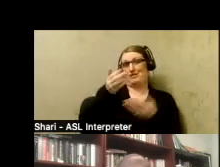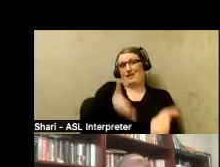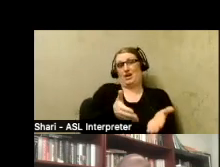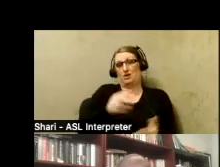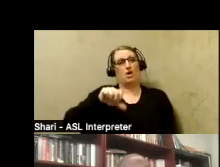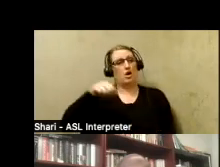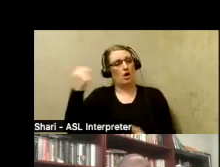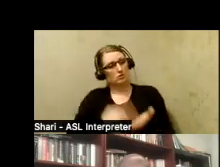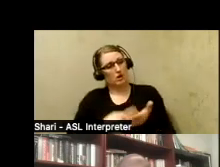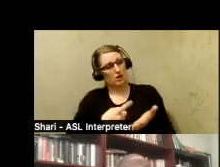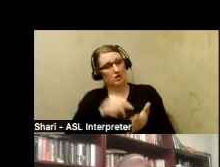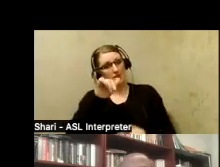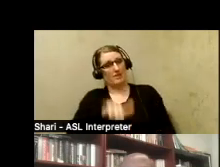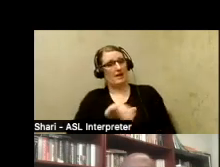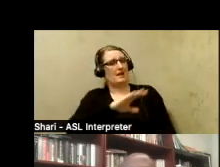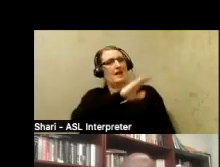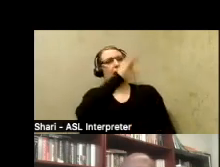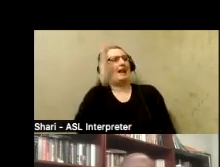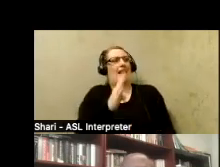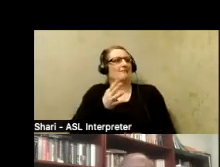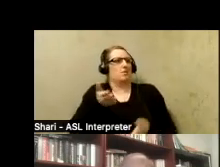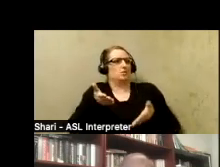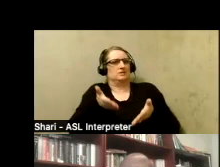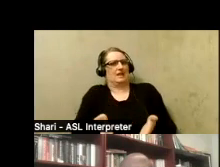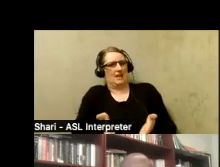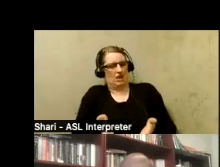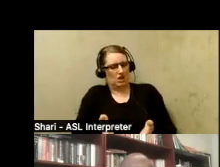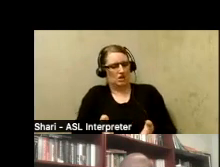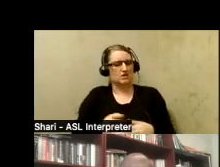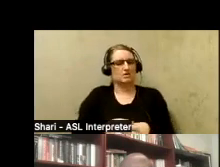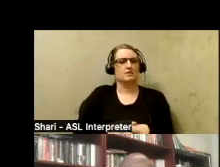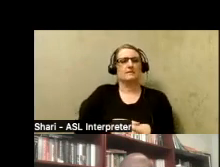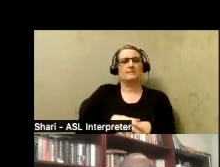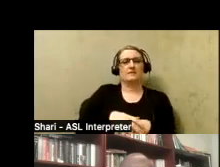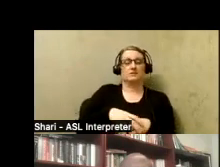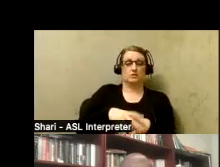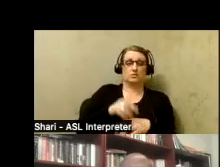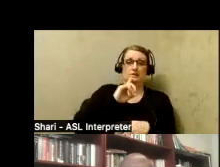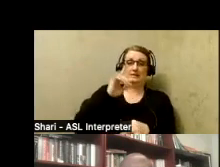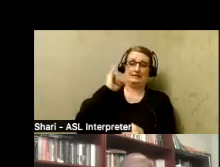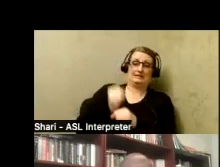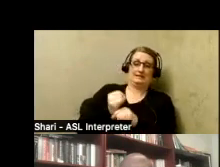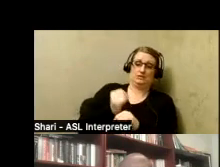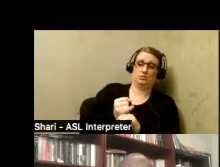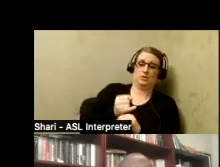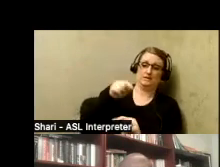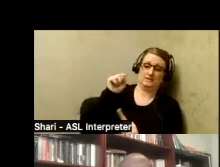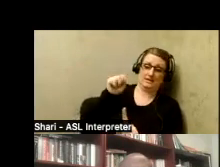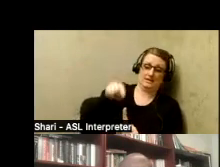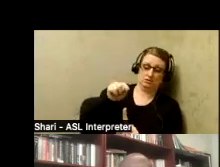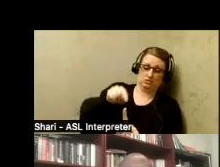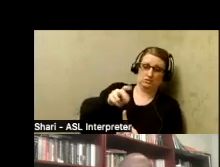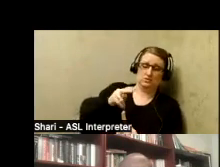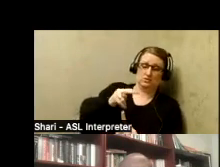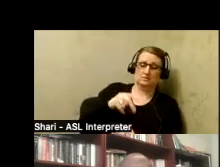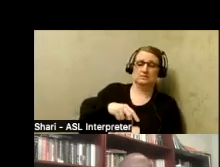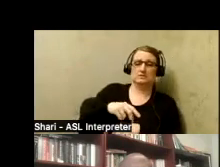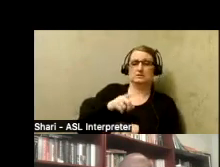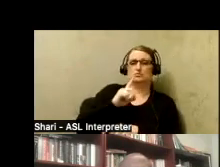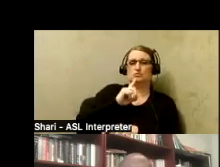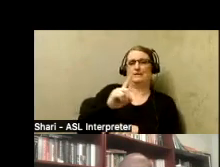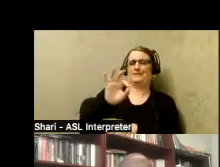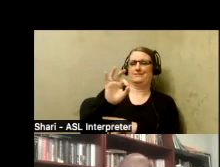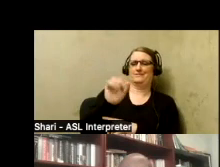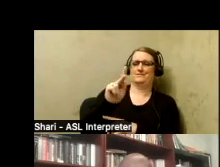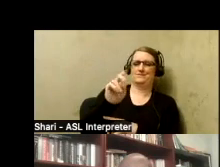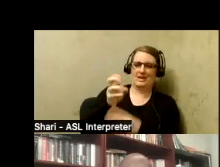that a system of asylum never existed beyond punitive ends and see institutionalization as an effectively fake